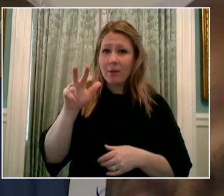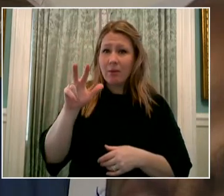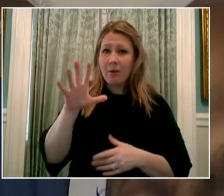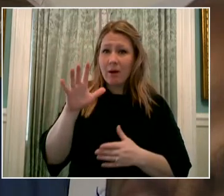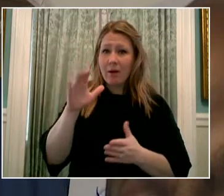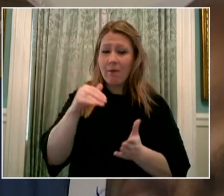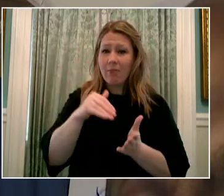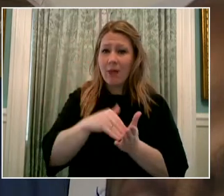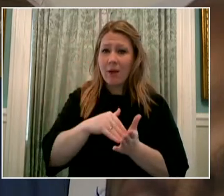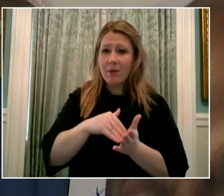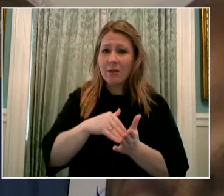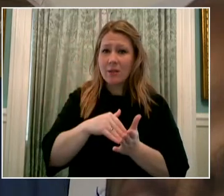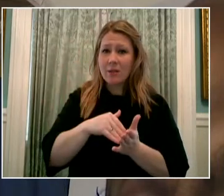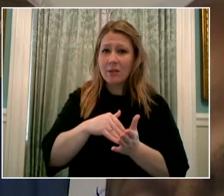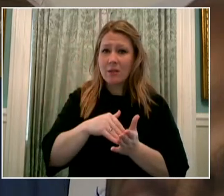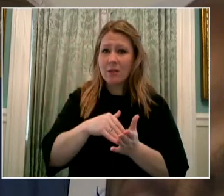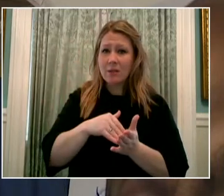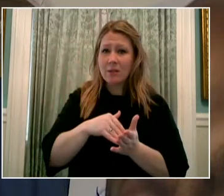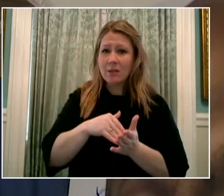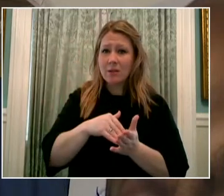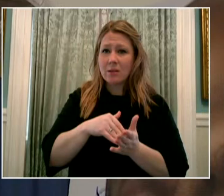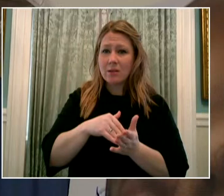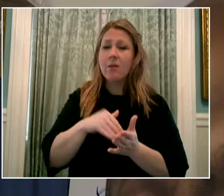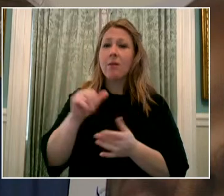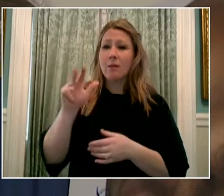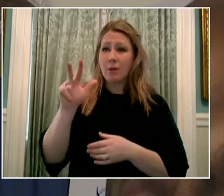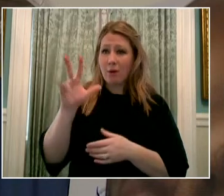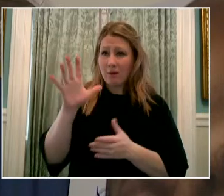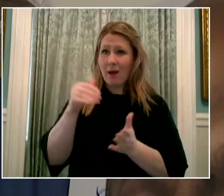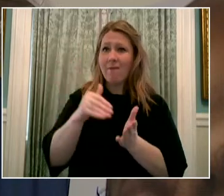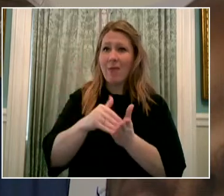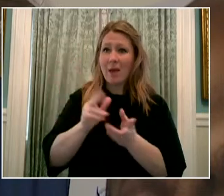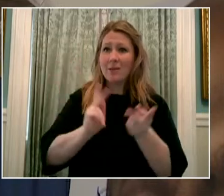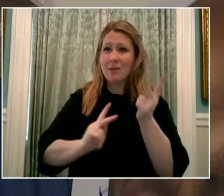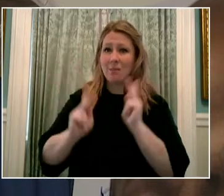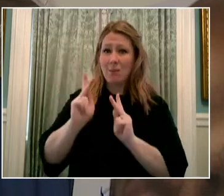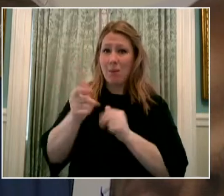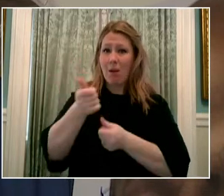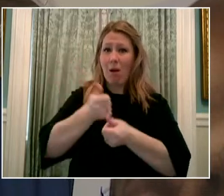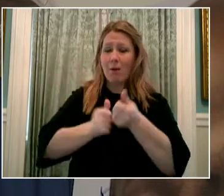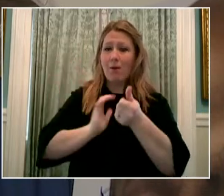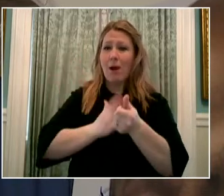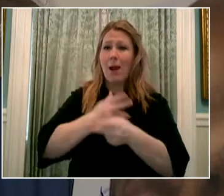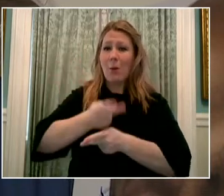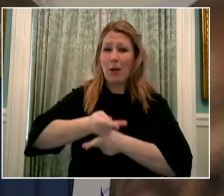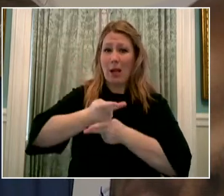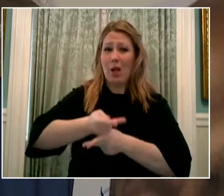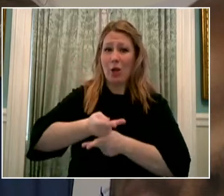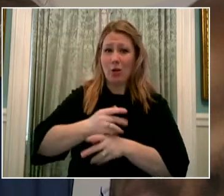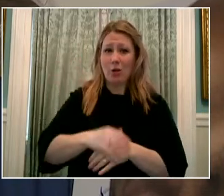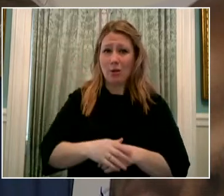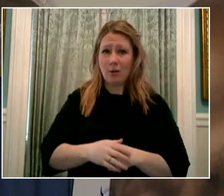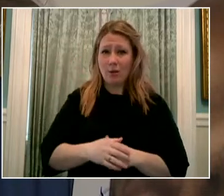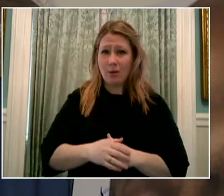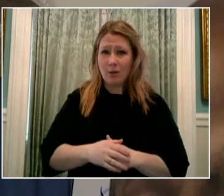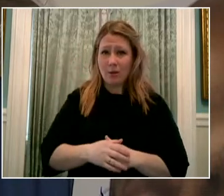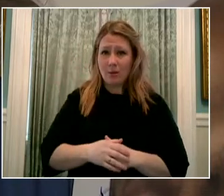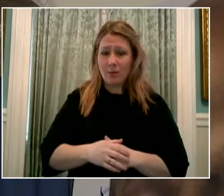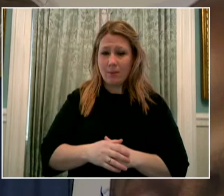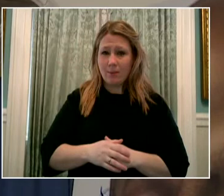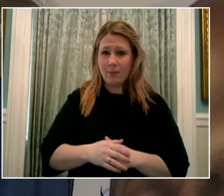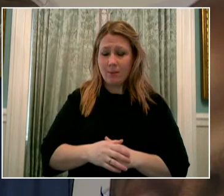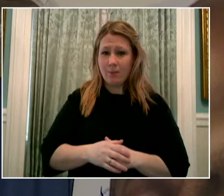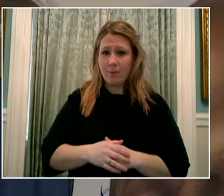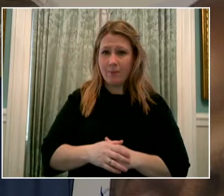Yes, under our care by the end of next year. So what you have is, you can